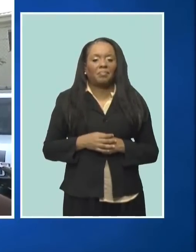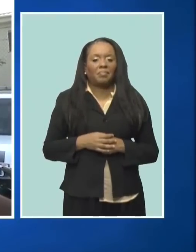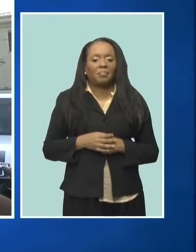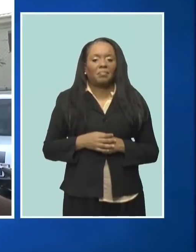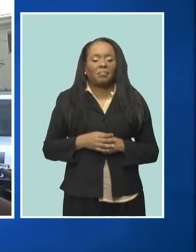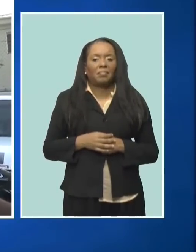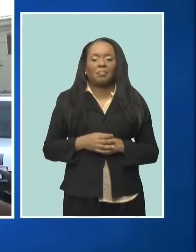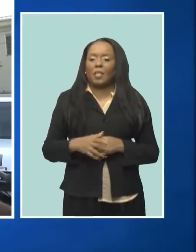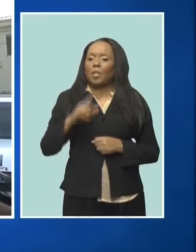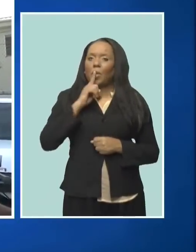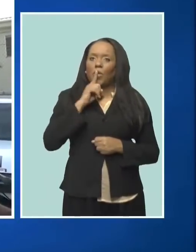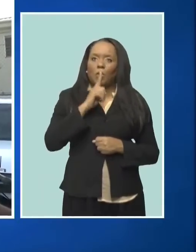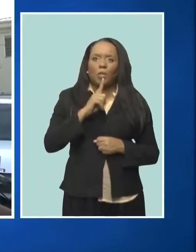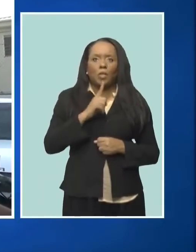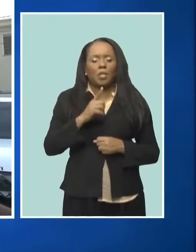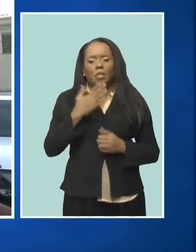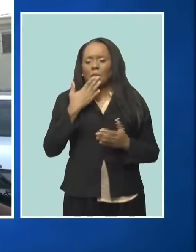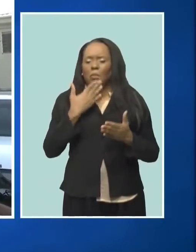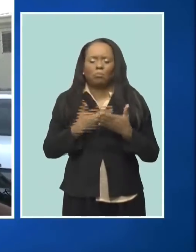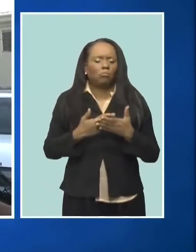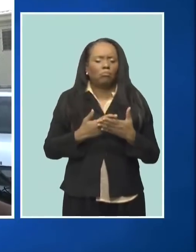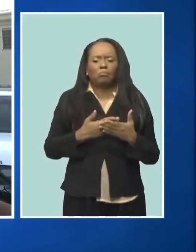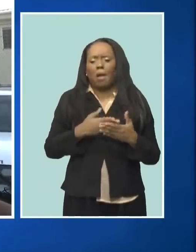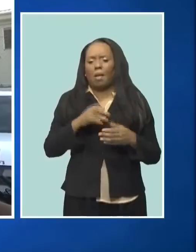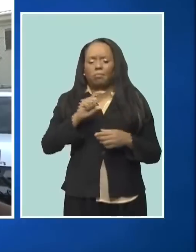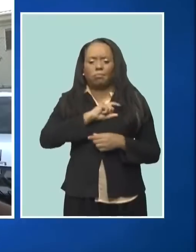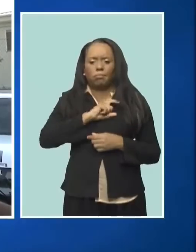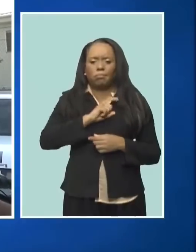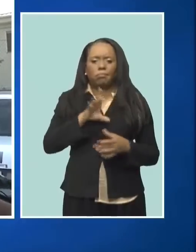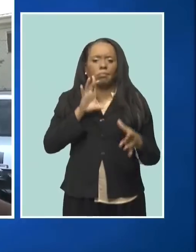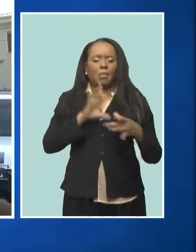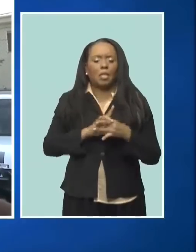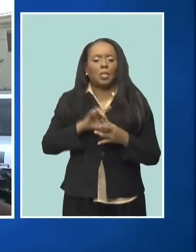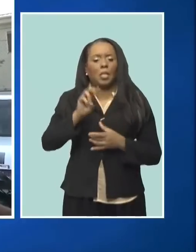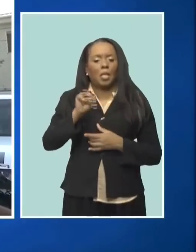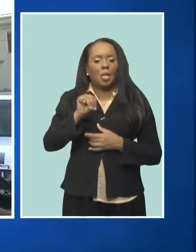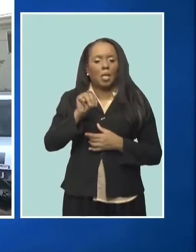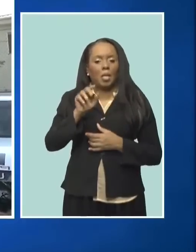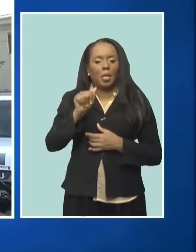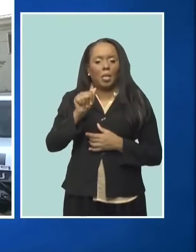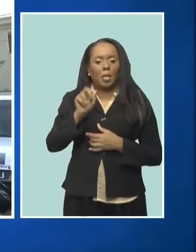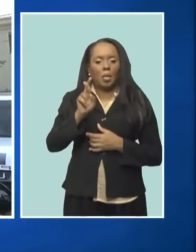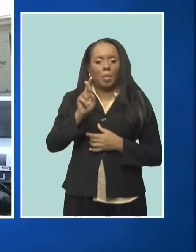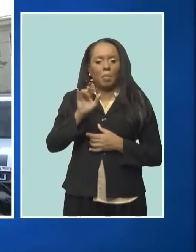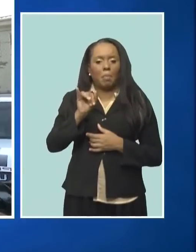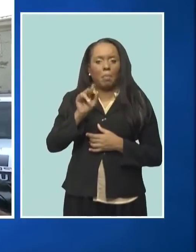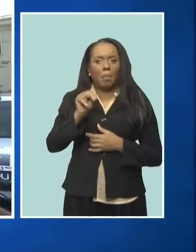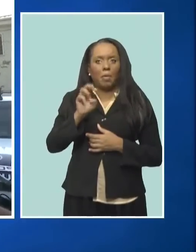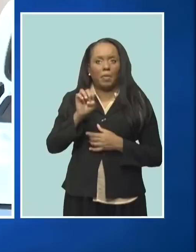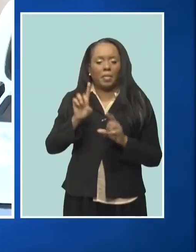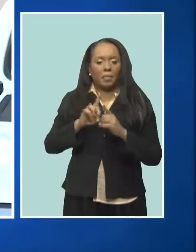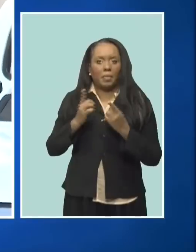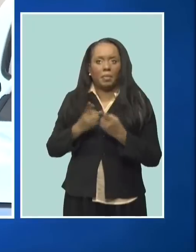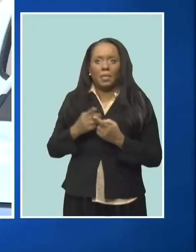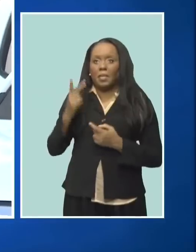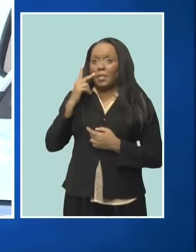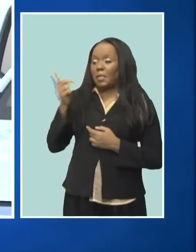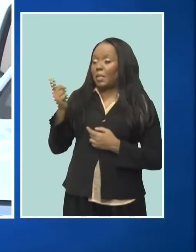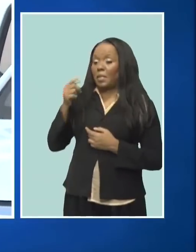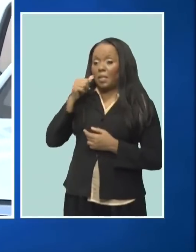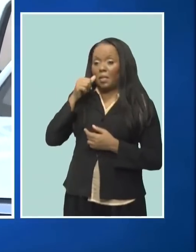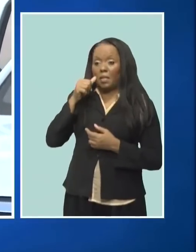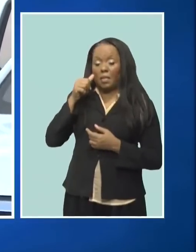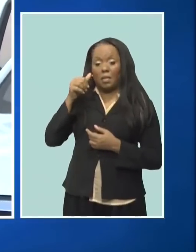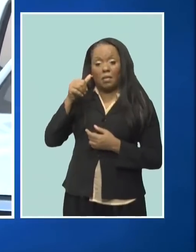of police. He was attached to the Marine Department. Over here you see his family, his wife, his